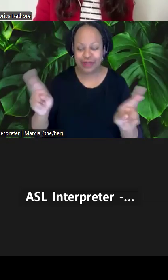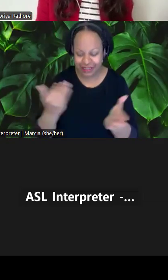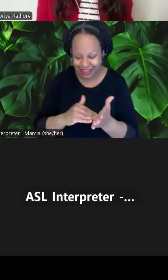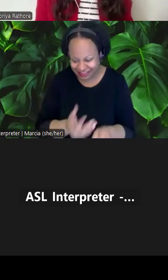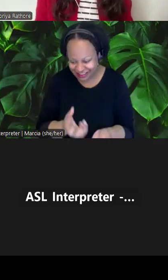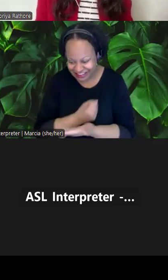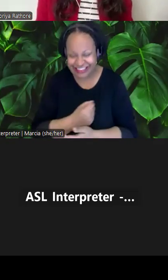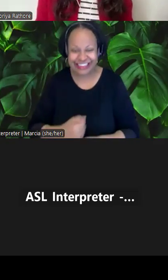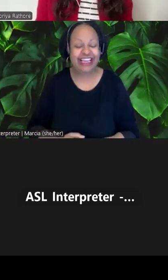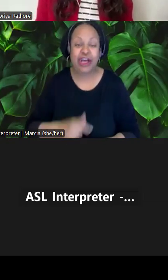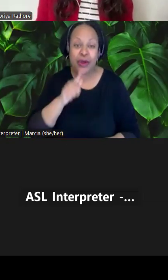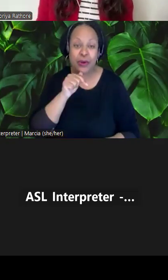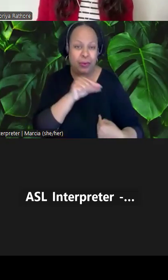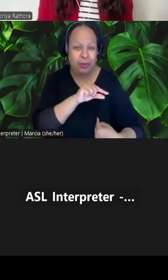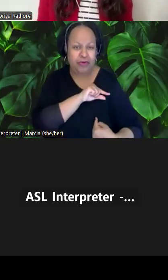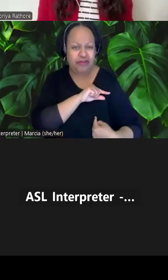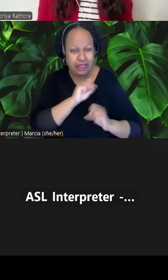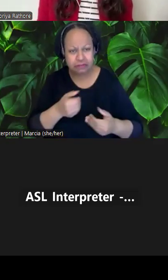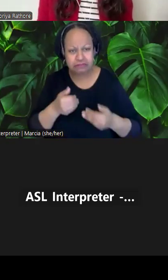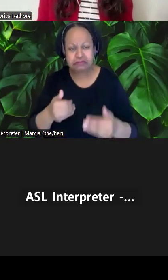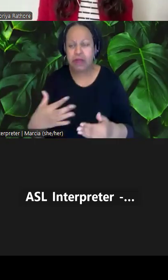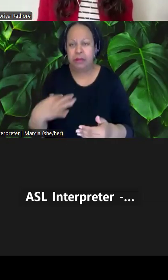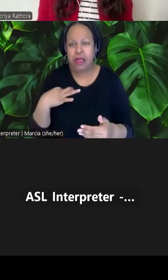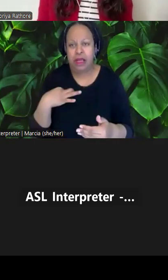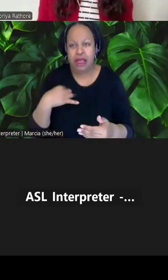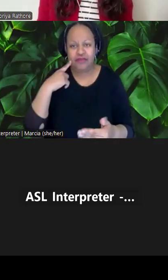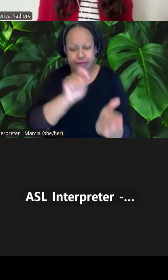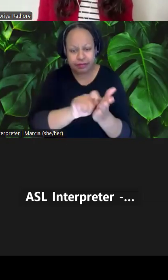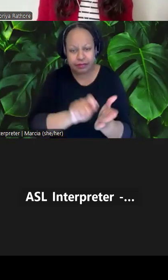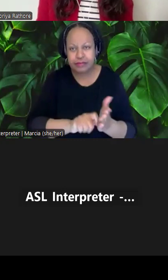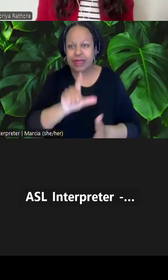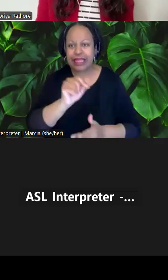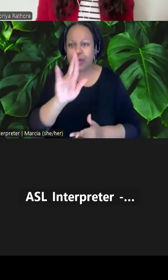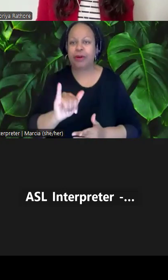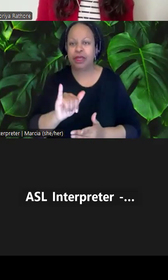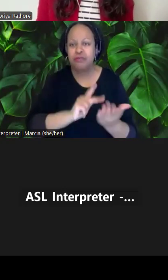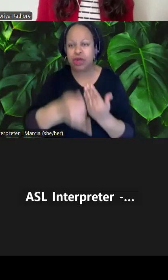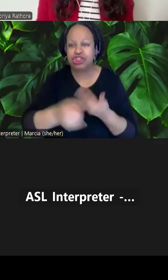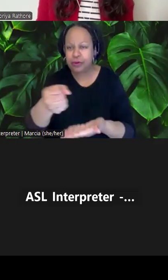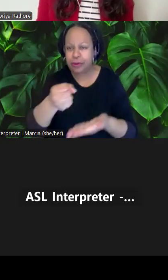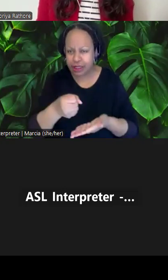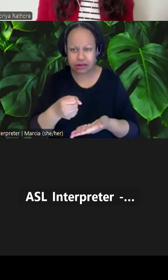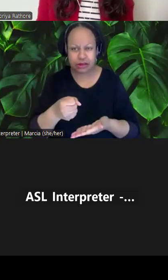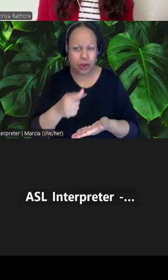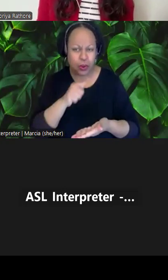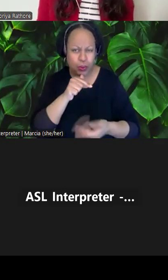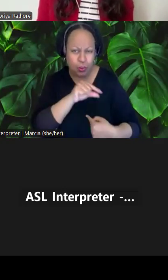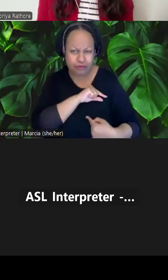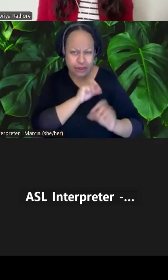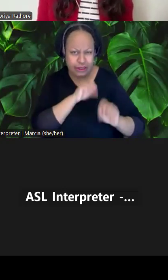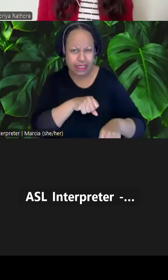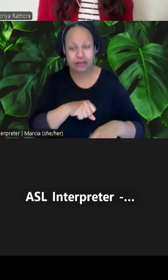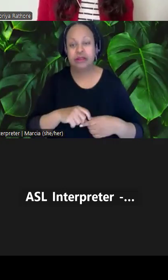So who is eligible to apply for the Literary Projects Grant? This program is not open